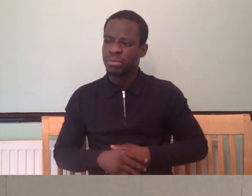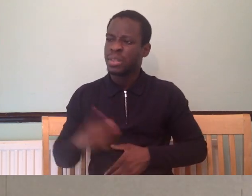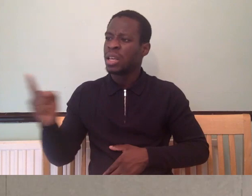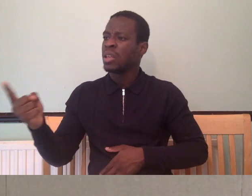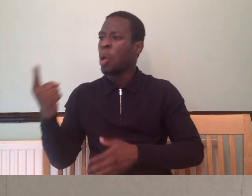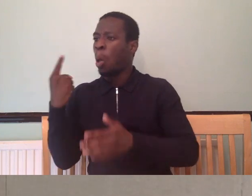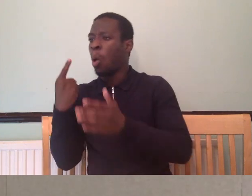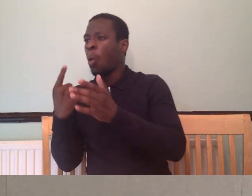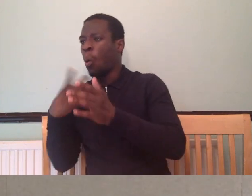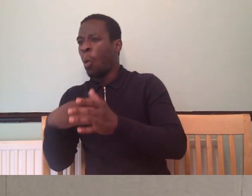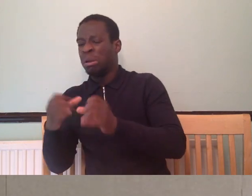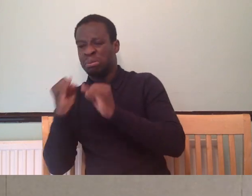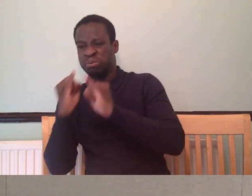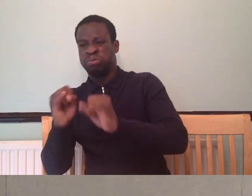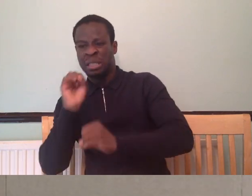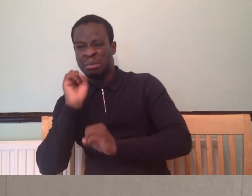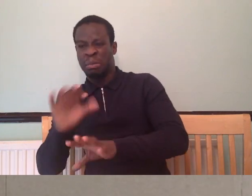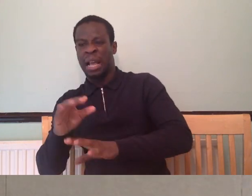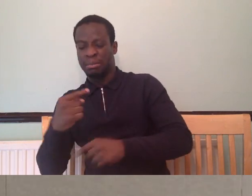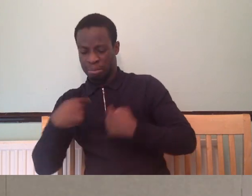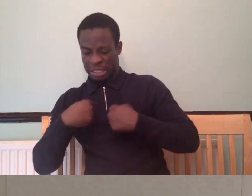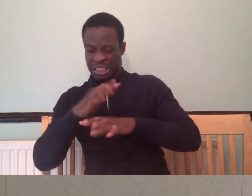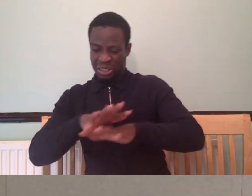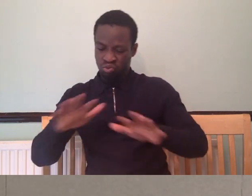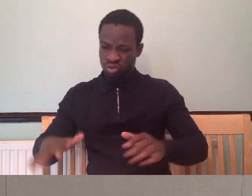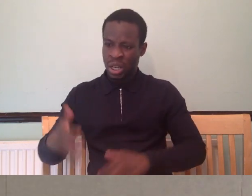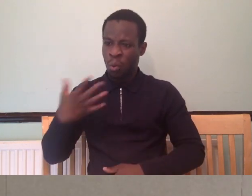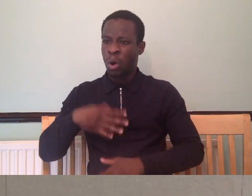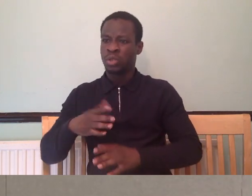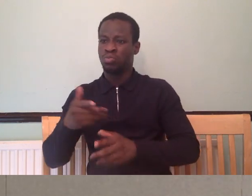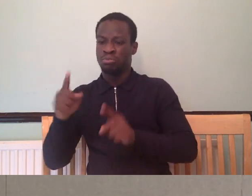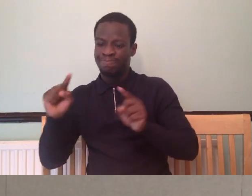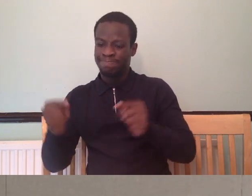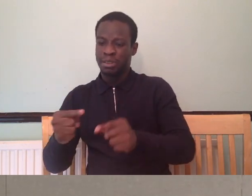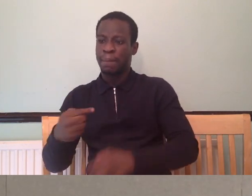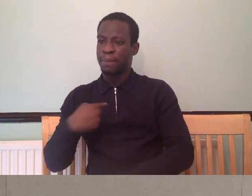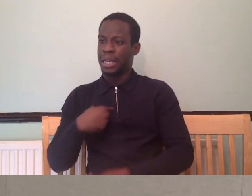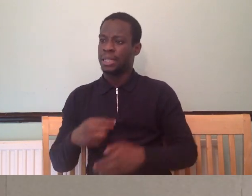just wants to spite his children, to do them harm.